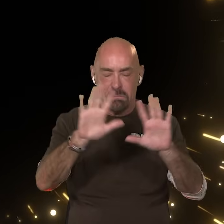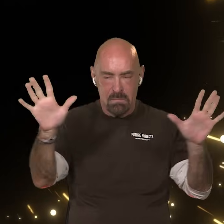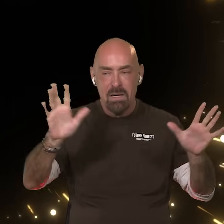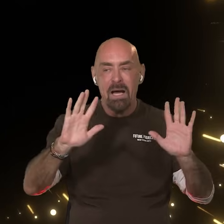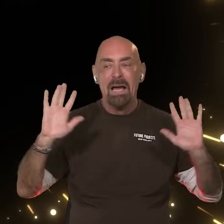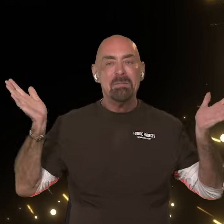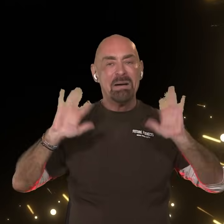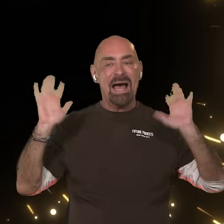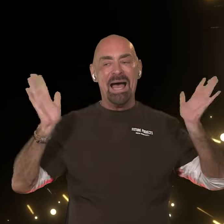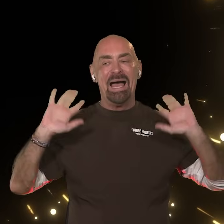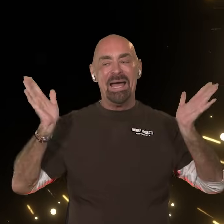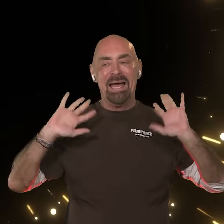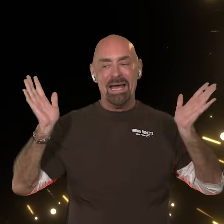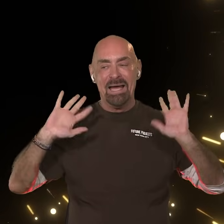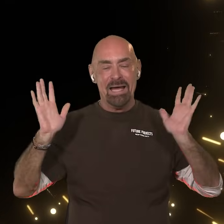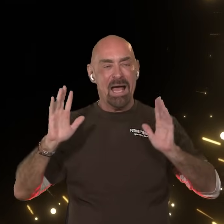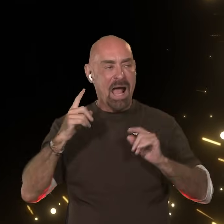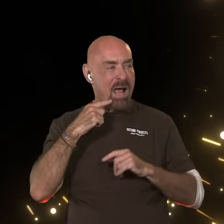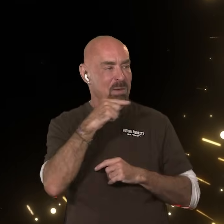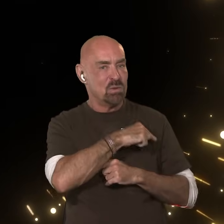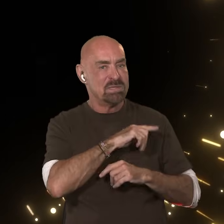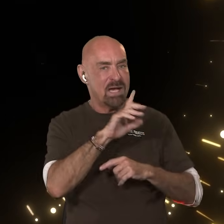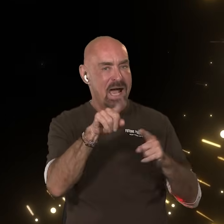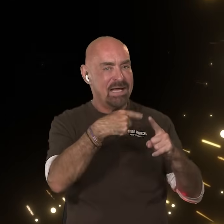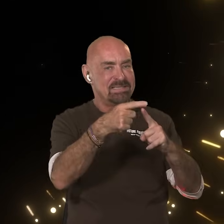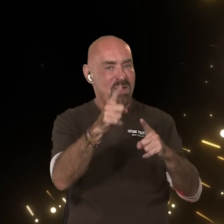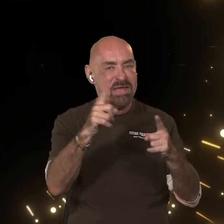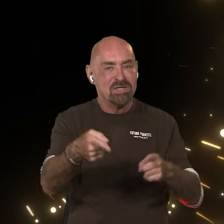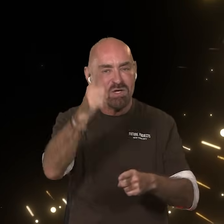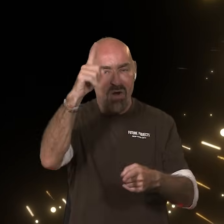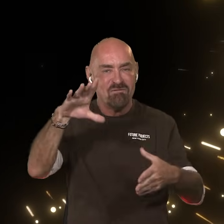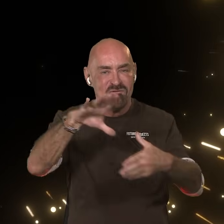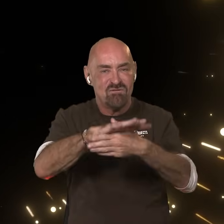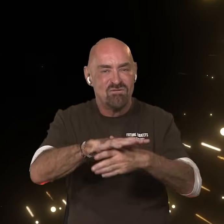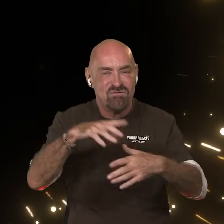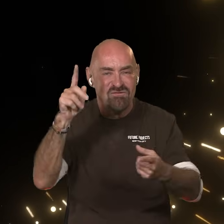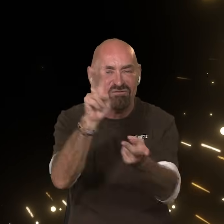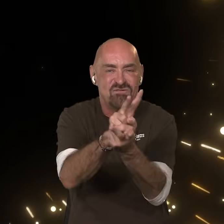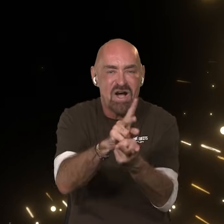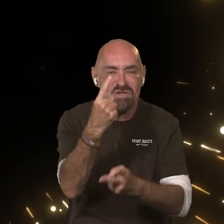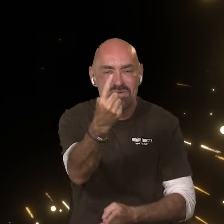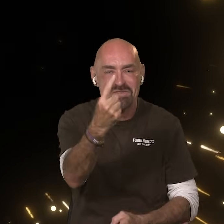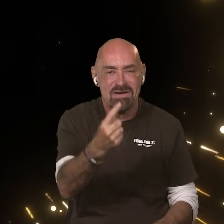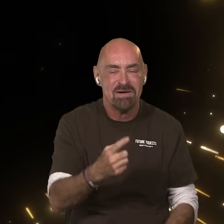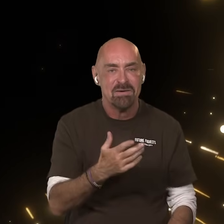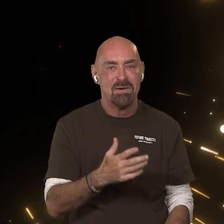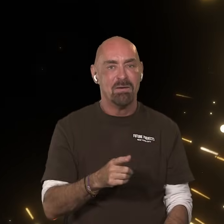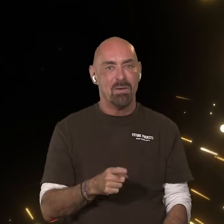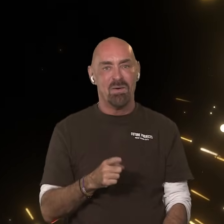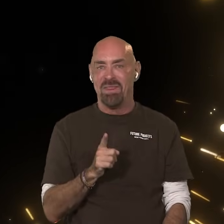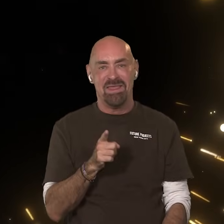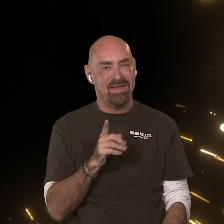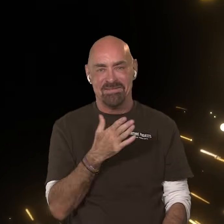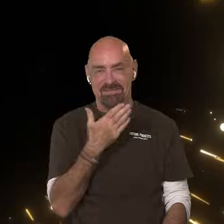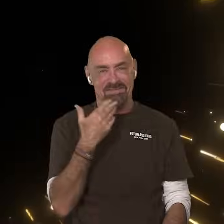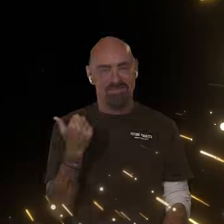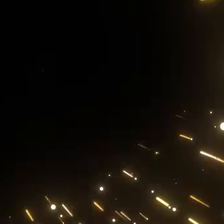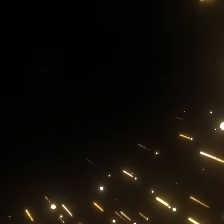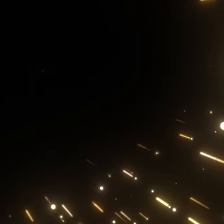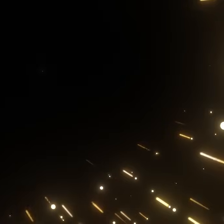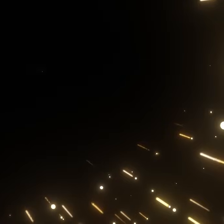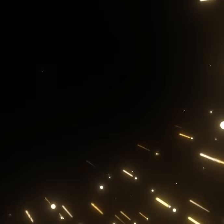right. Bye. I thought you were gonna say, until then, go f yourself. And I was like, oh, that's a sign off.